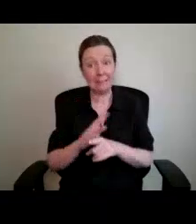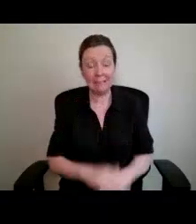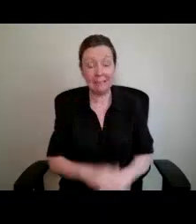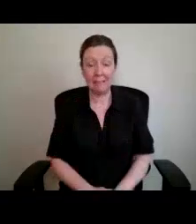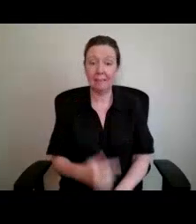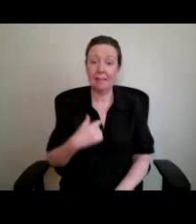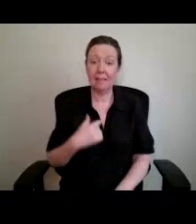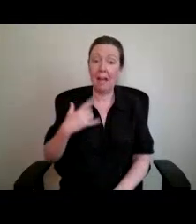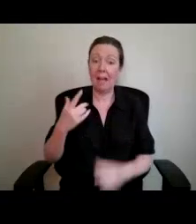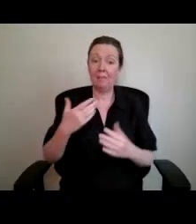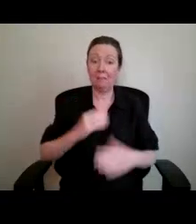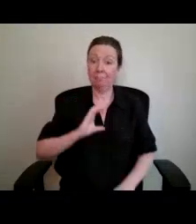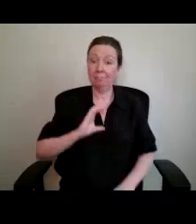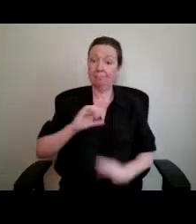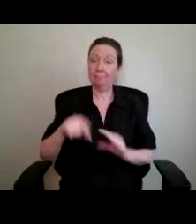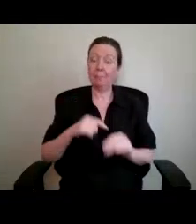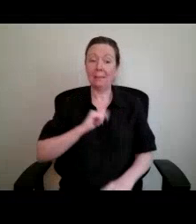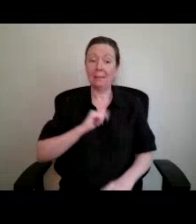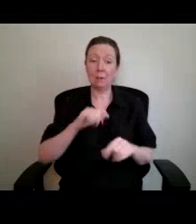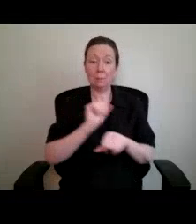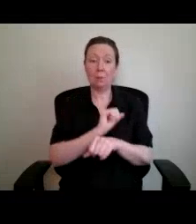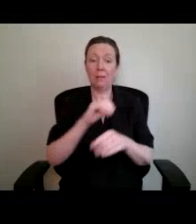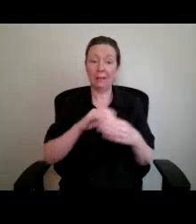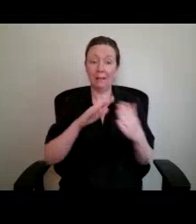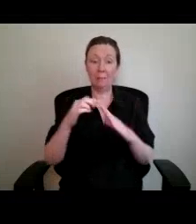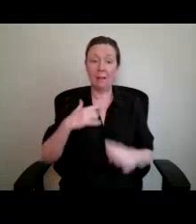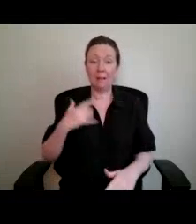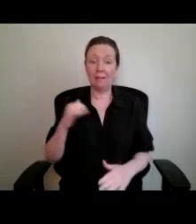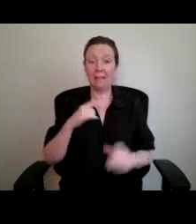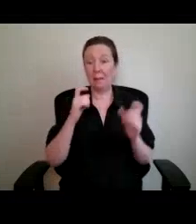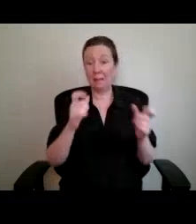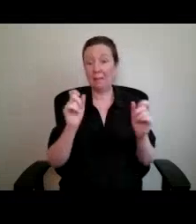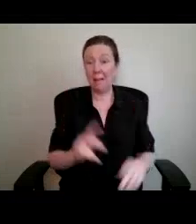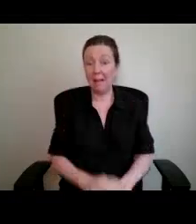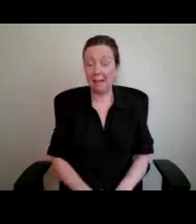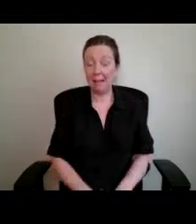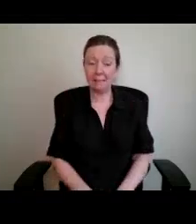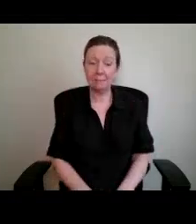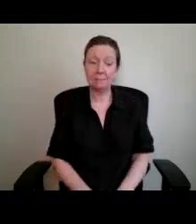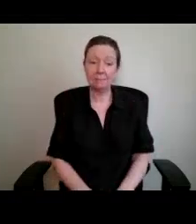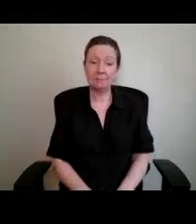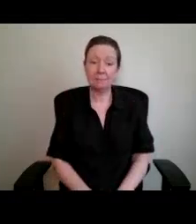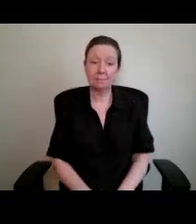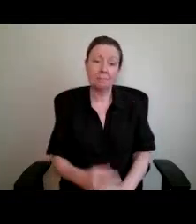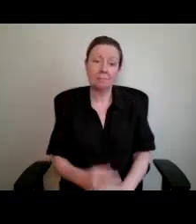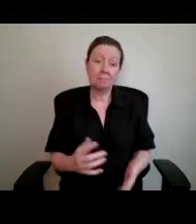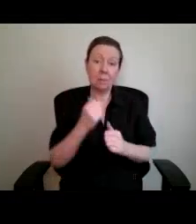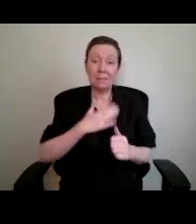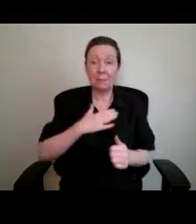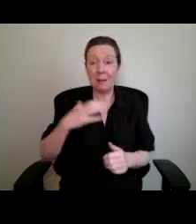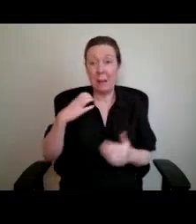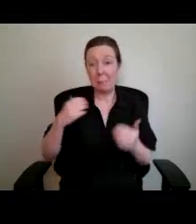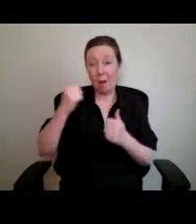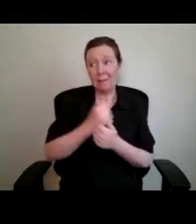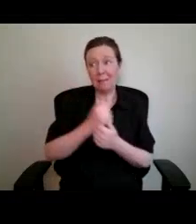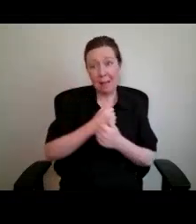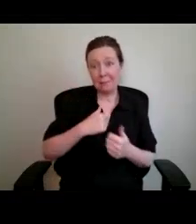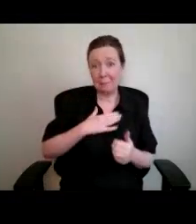better about myself when I'm working in the community because I just feel like I'm giving back. For the most part, my boss loves me, my coworkers love